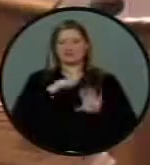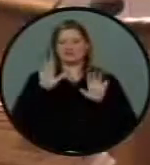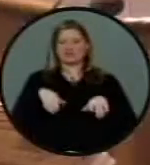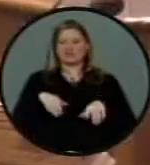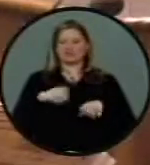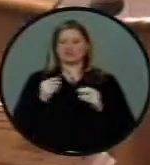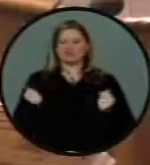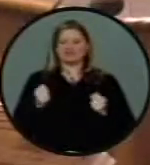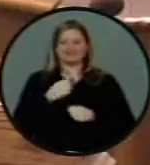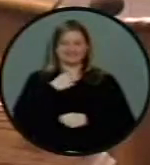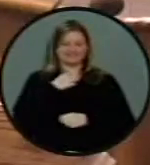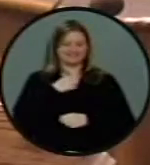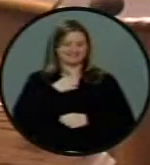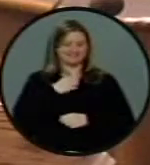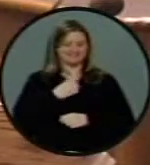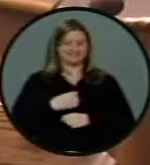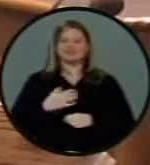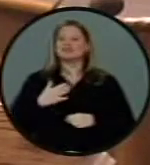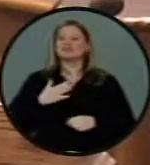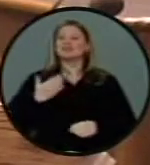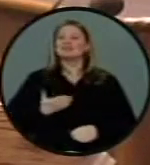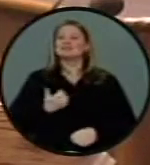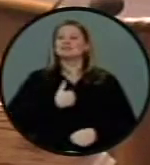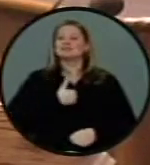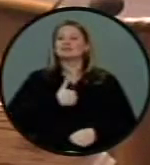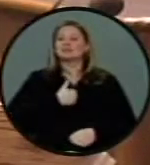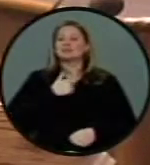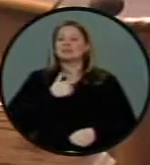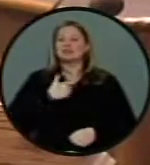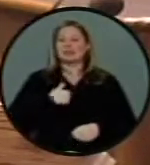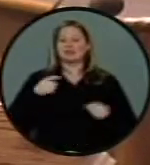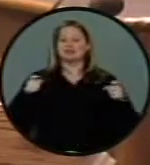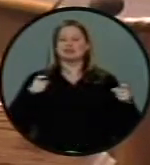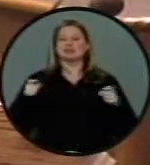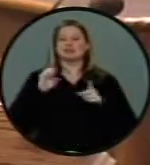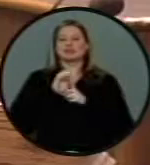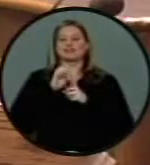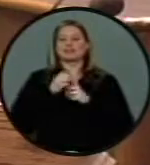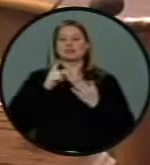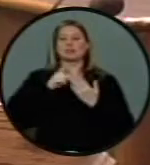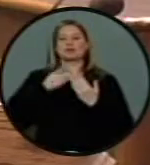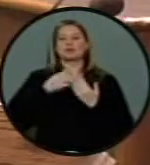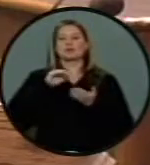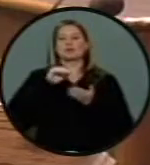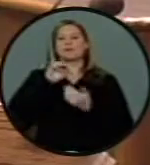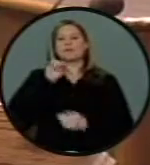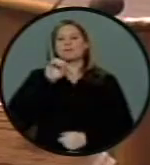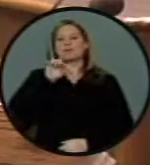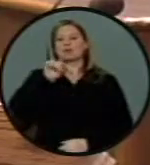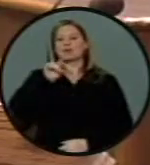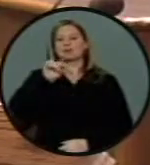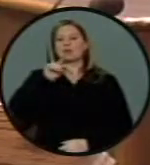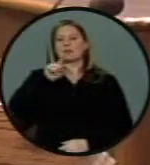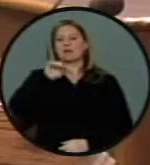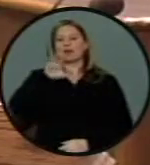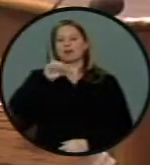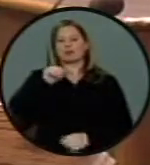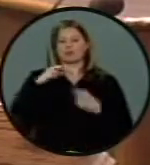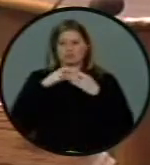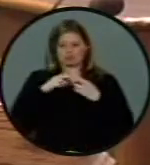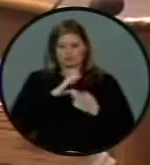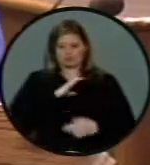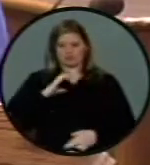it out. A brief introduction to myself. I'm in charge of environmental programs at the Mid-America Regional Council. We're the regional